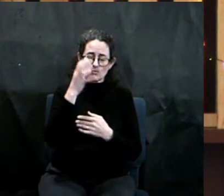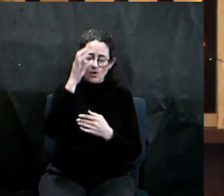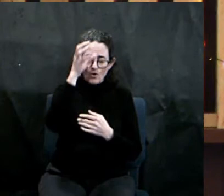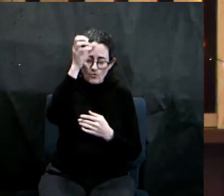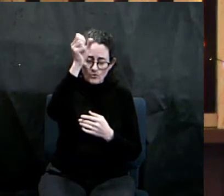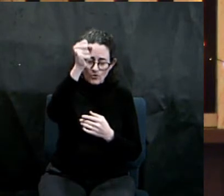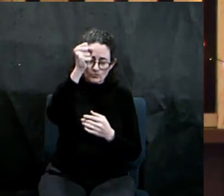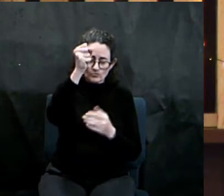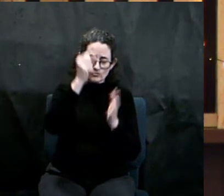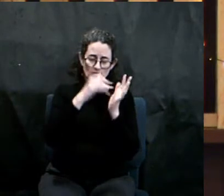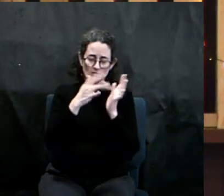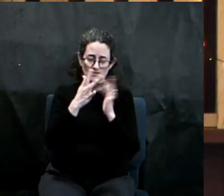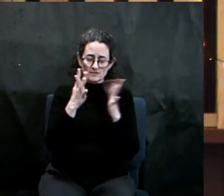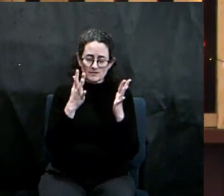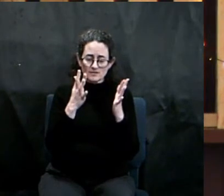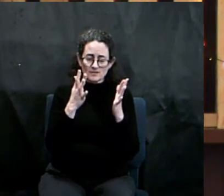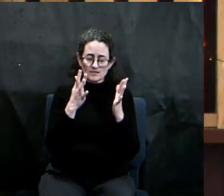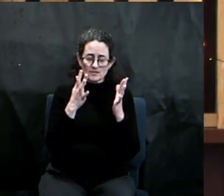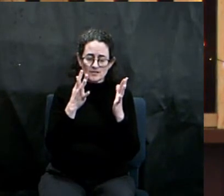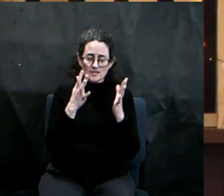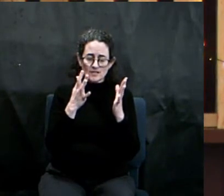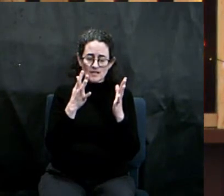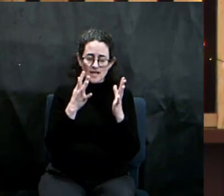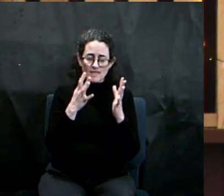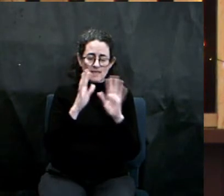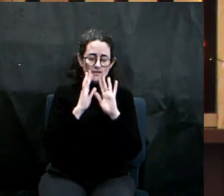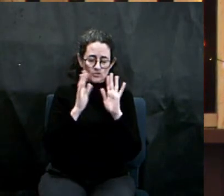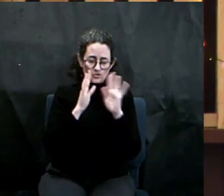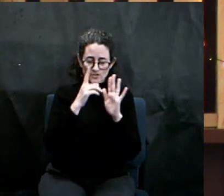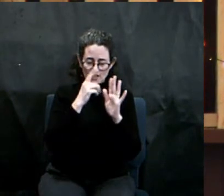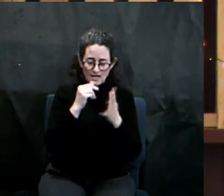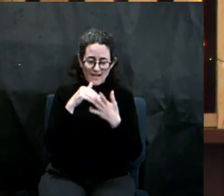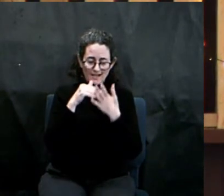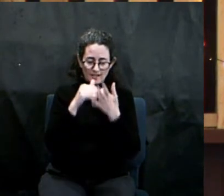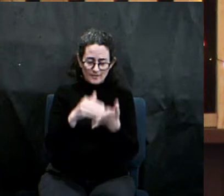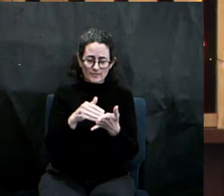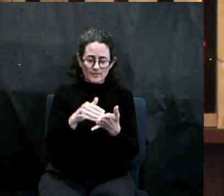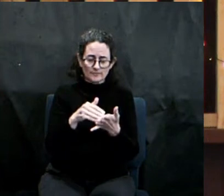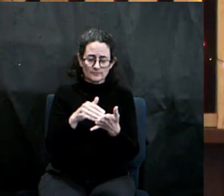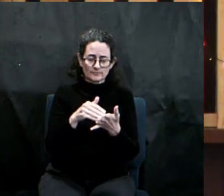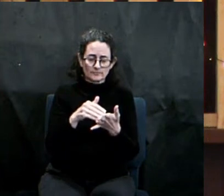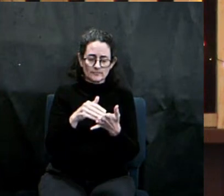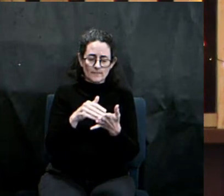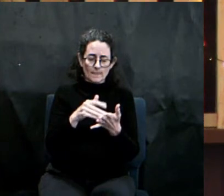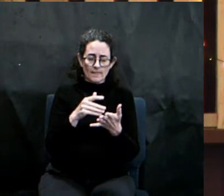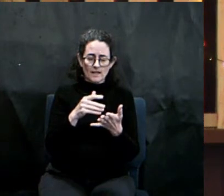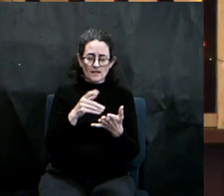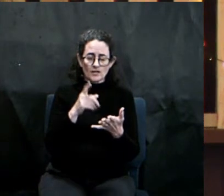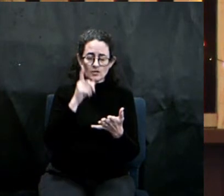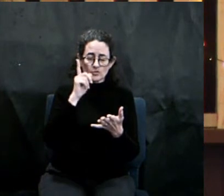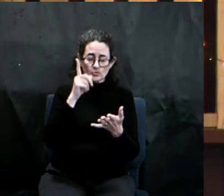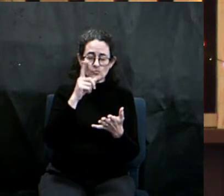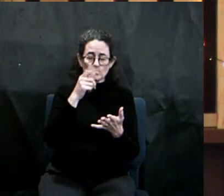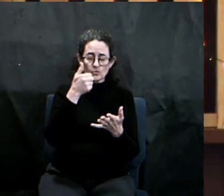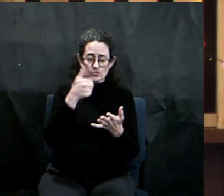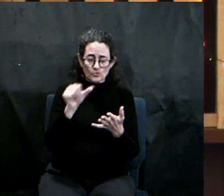the church. Father, we know, we praise you that you use suffering and struggle for good purposes. We